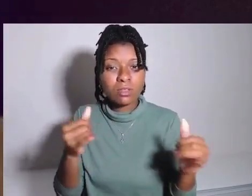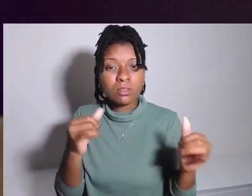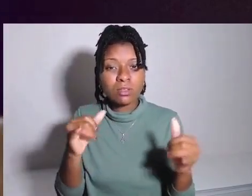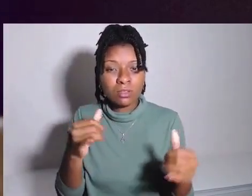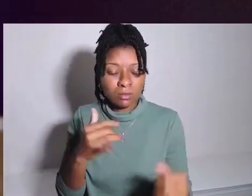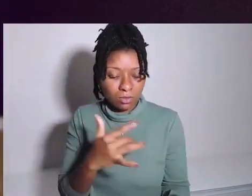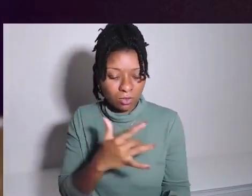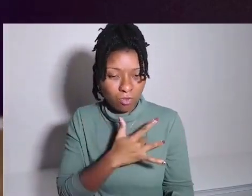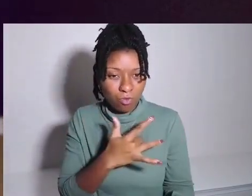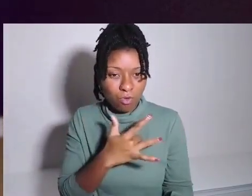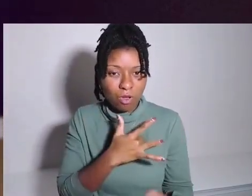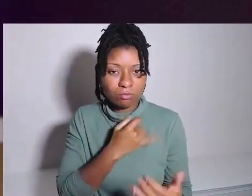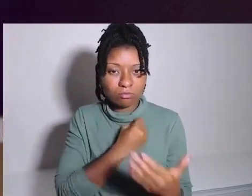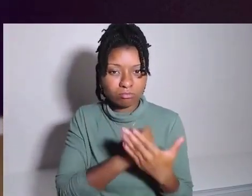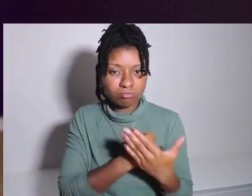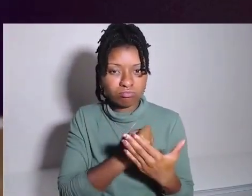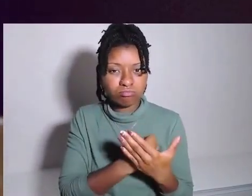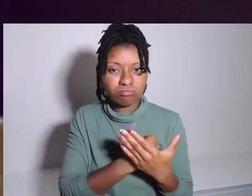your heart?